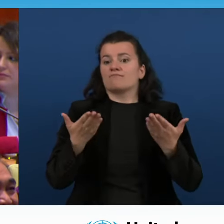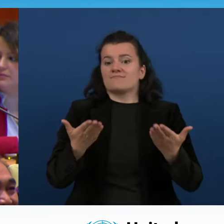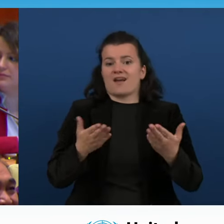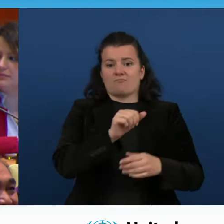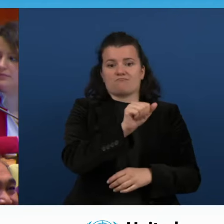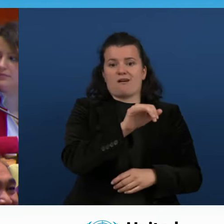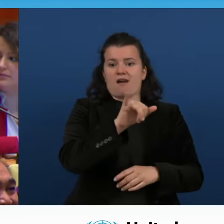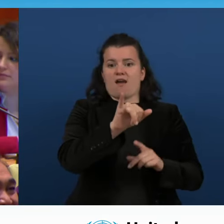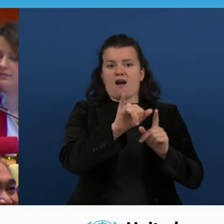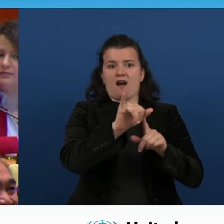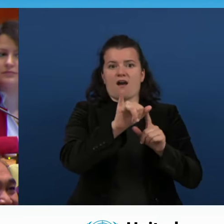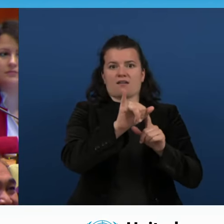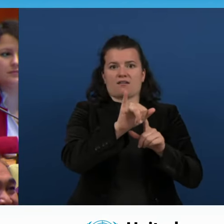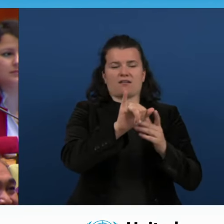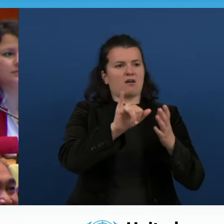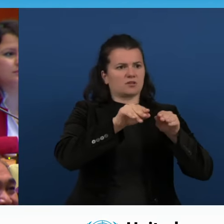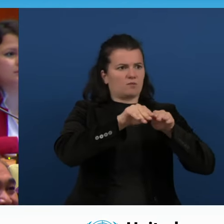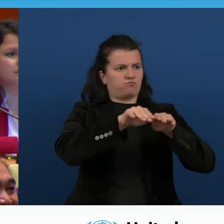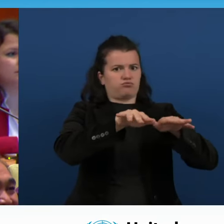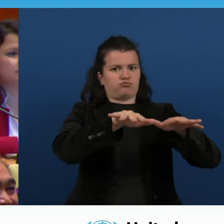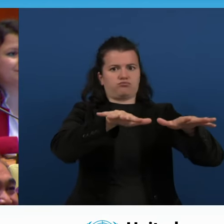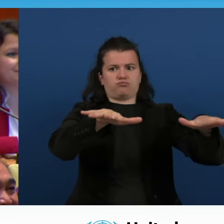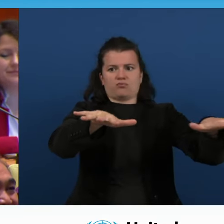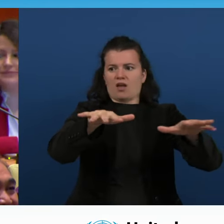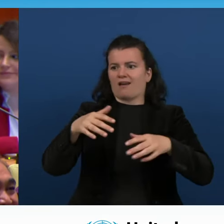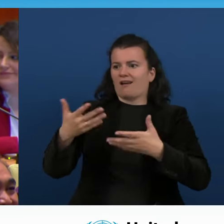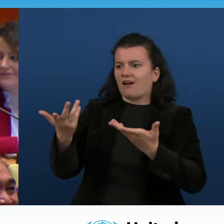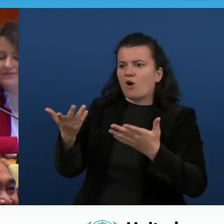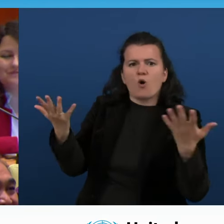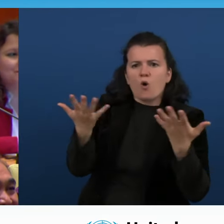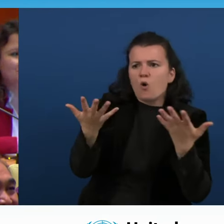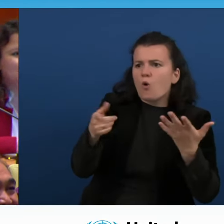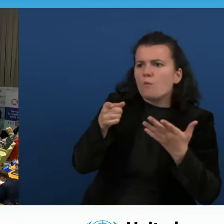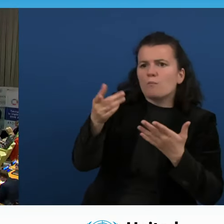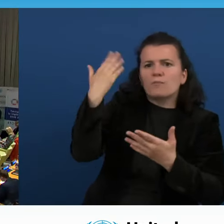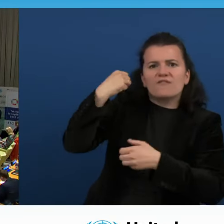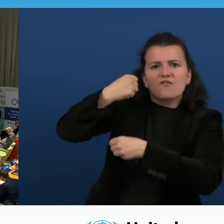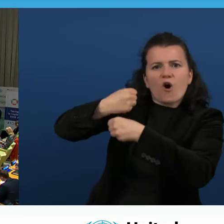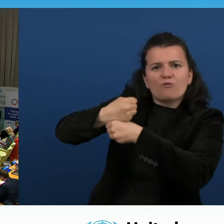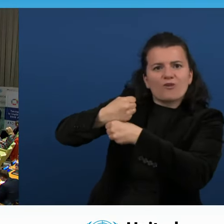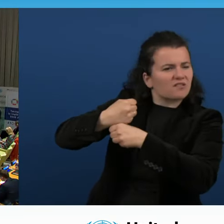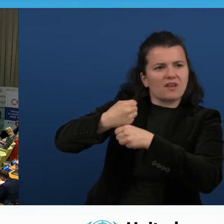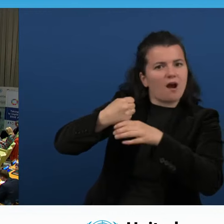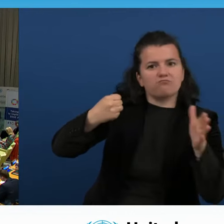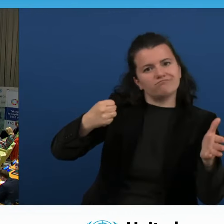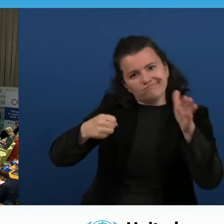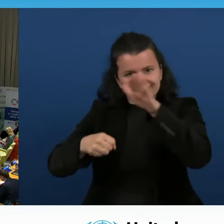adapt and, again, create these ecosystems promoting youth engagement that I've spoken of. Thank you.